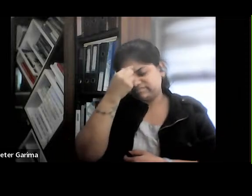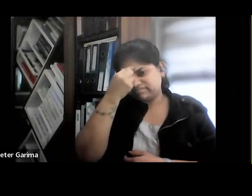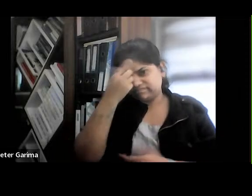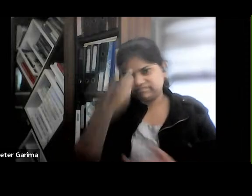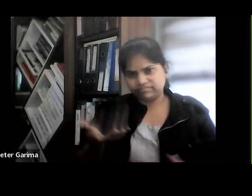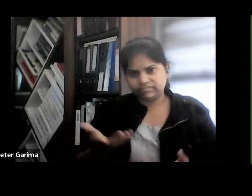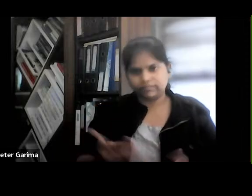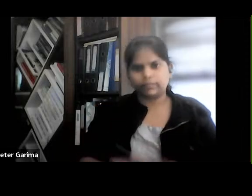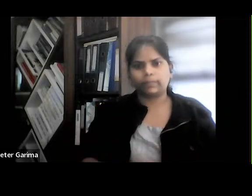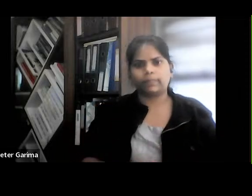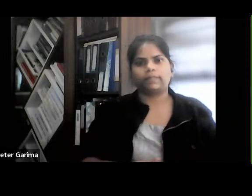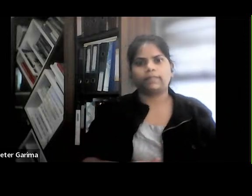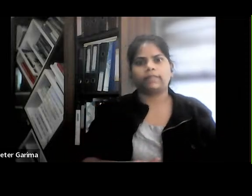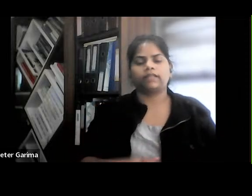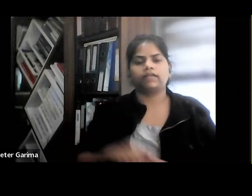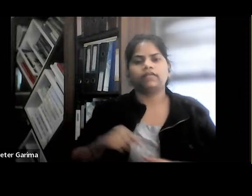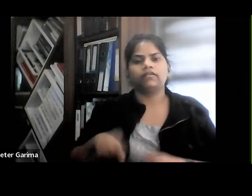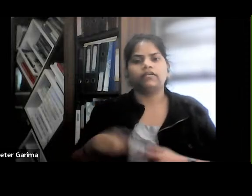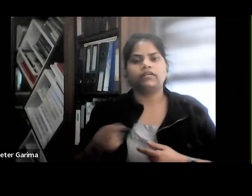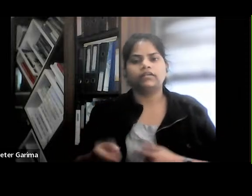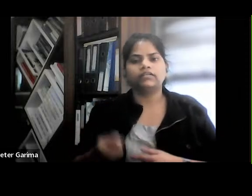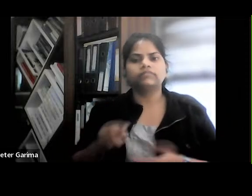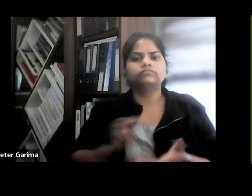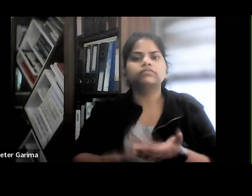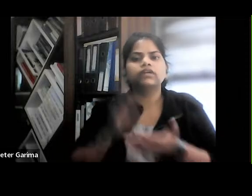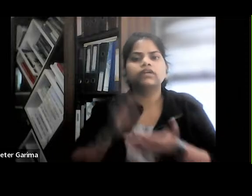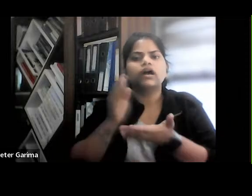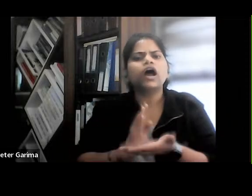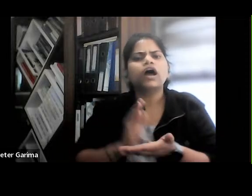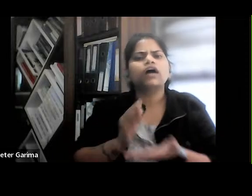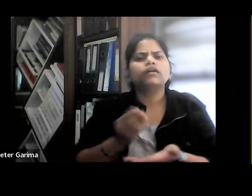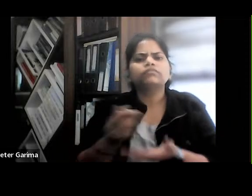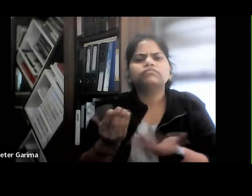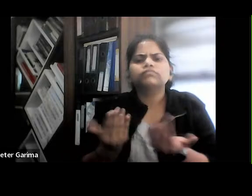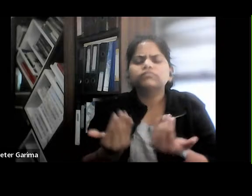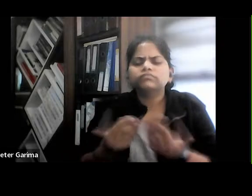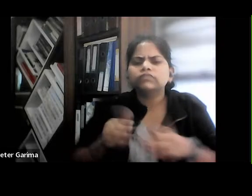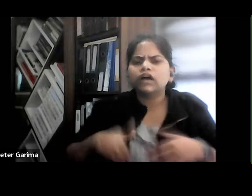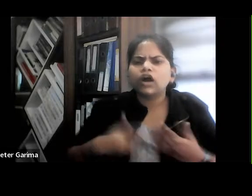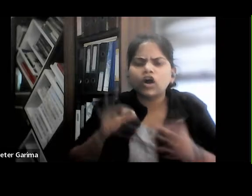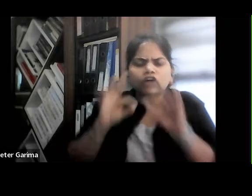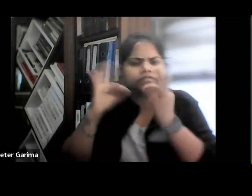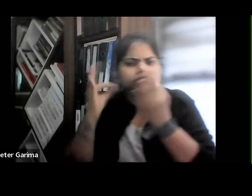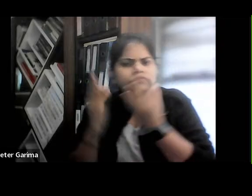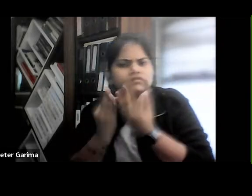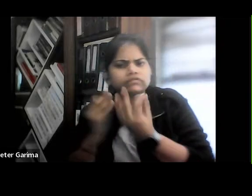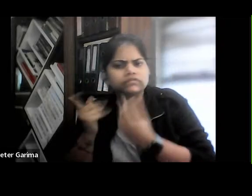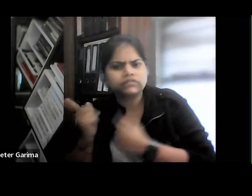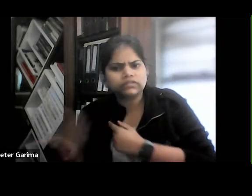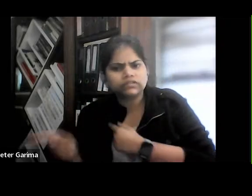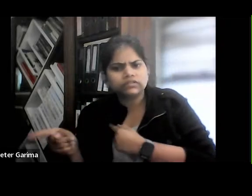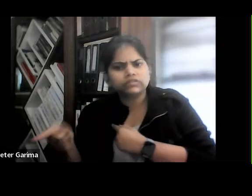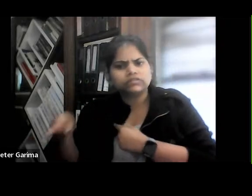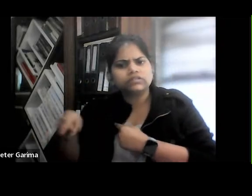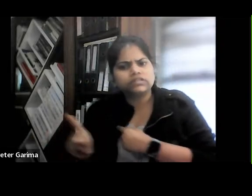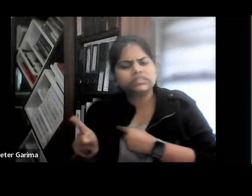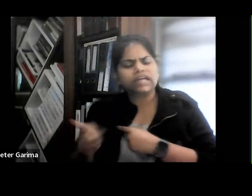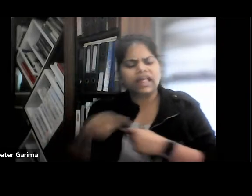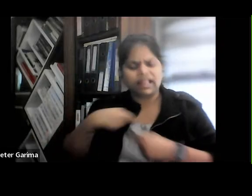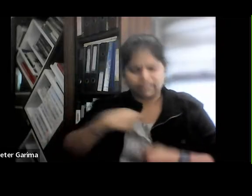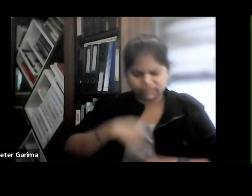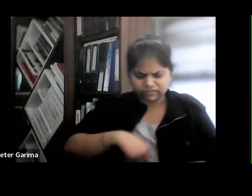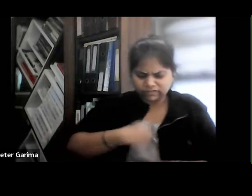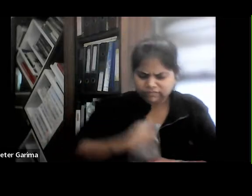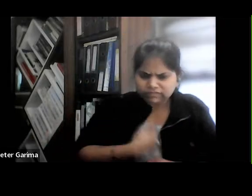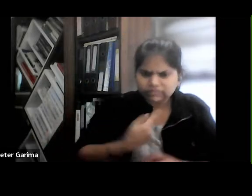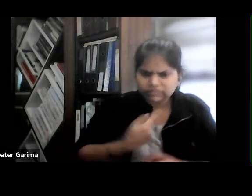painstakingly records manners of cure attempted both by his family and undertaken on his own volition, ranging from the